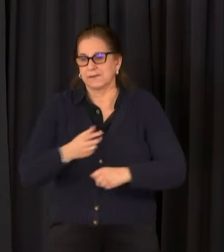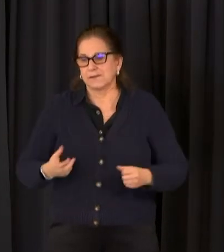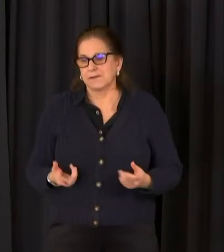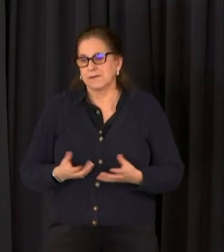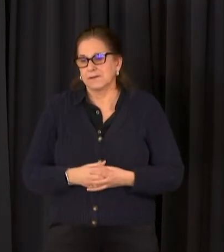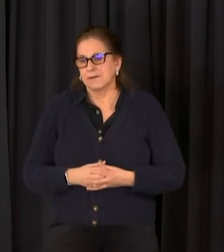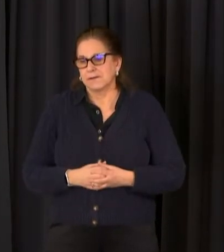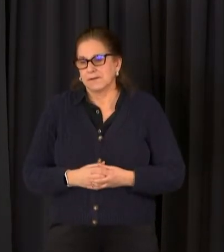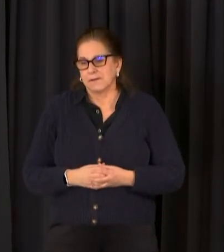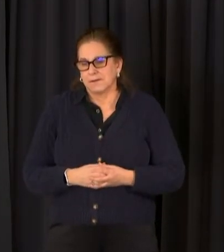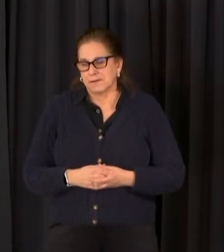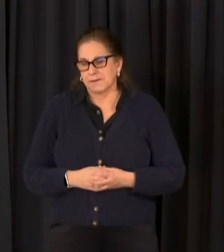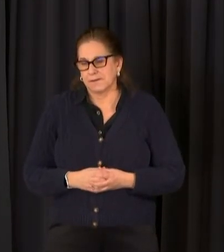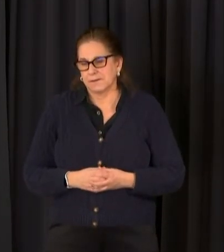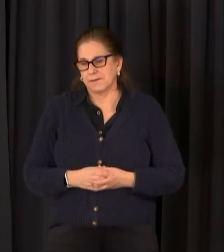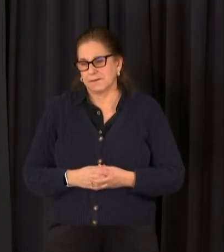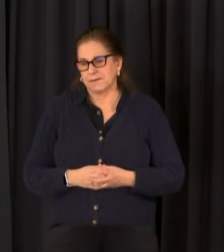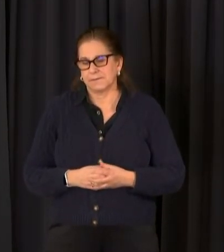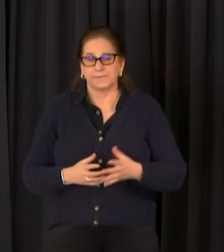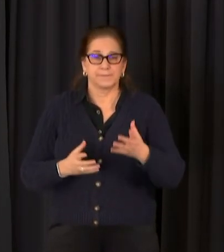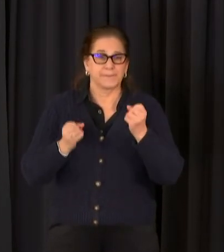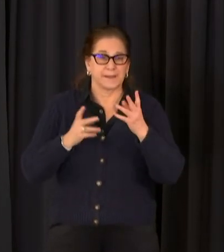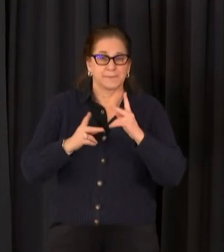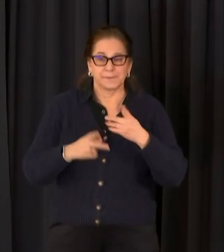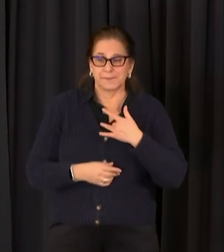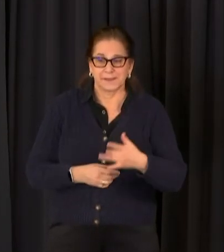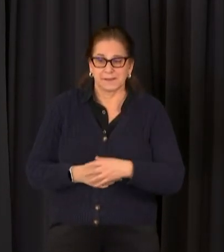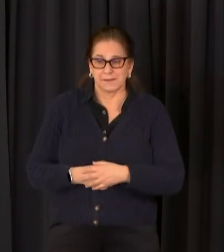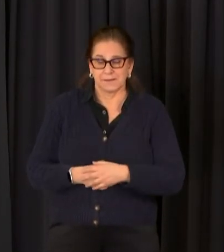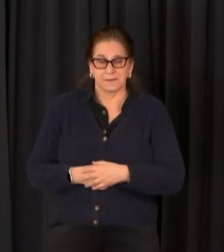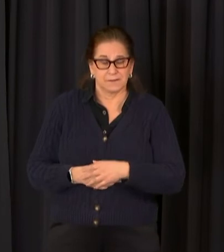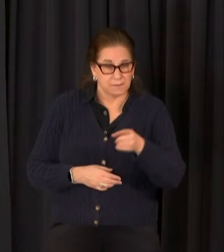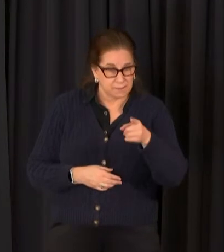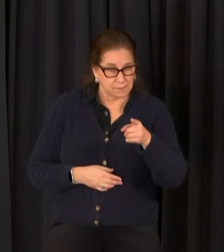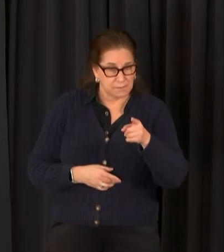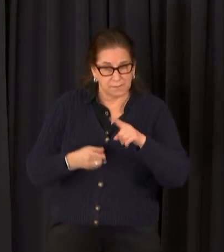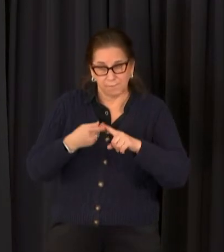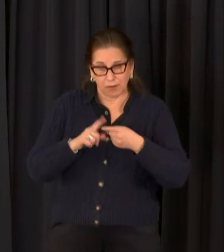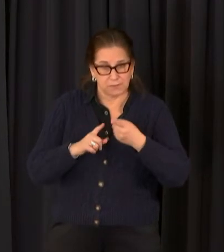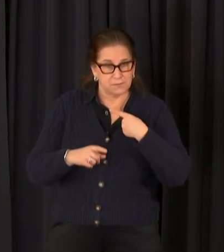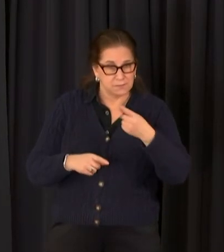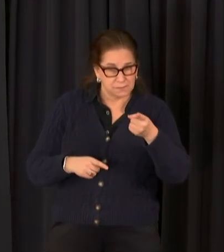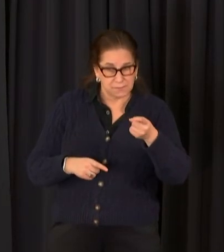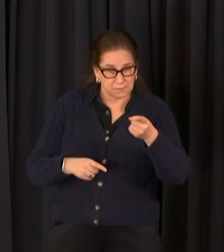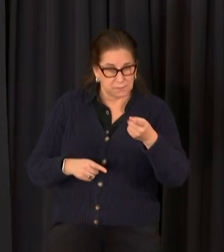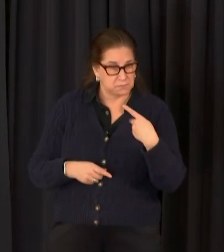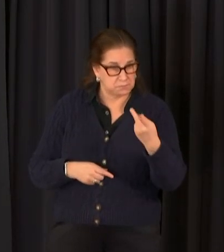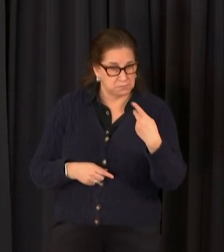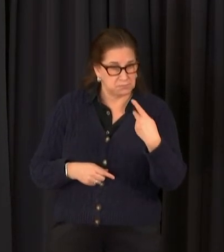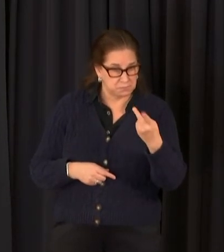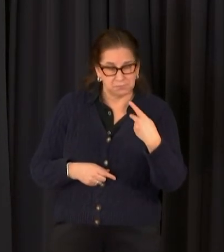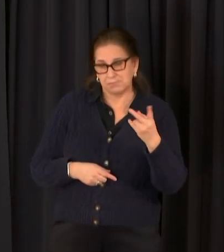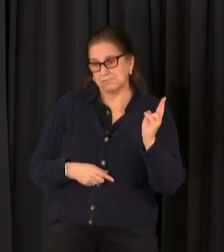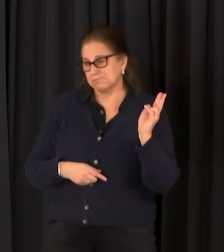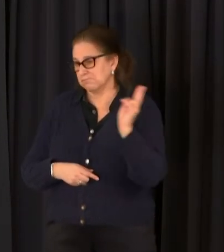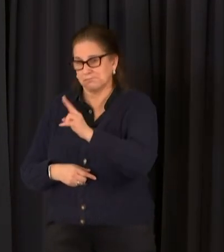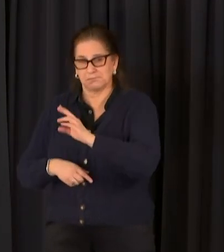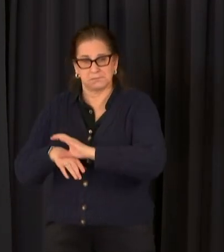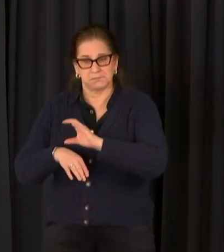go through the process with a buddy or a friend that they go to church with, or someone that they feel a sense of connectedness